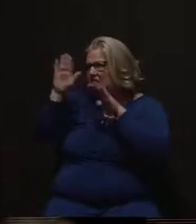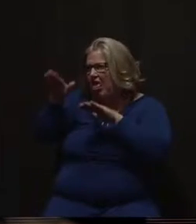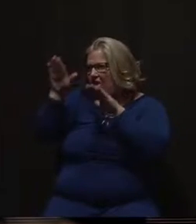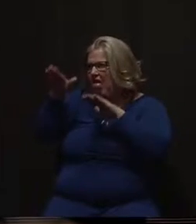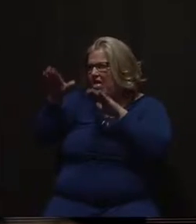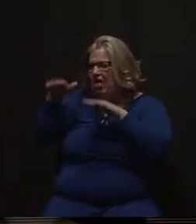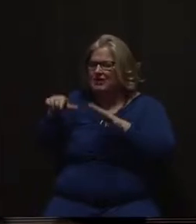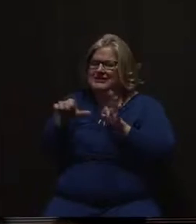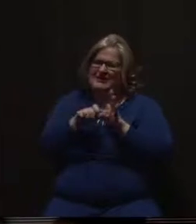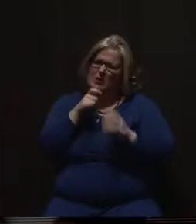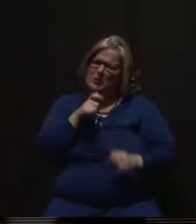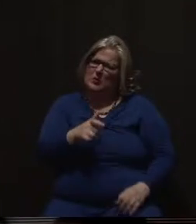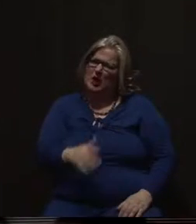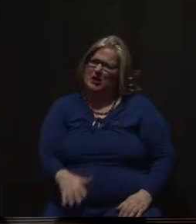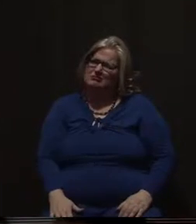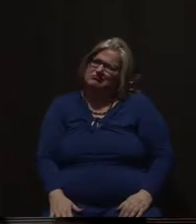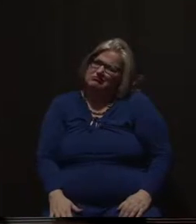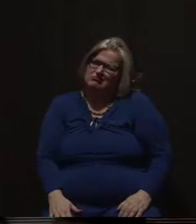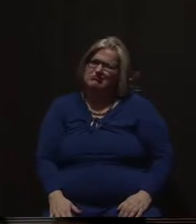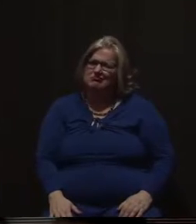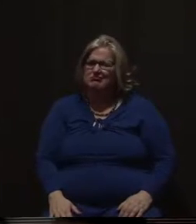being patriotic, love for your country, and all.